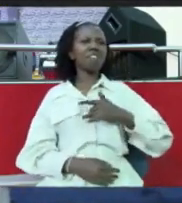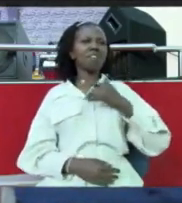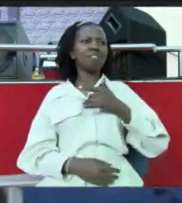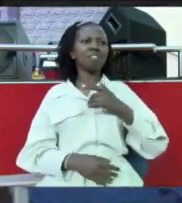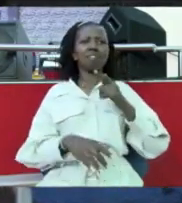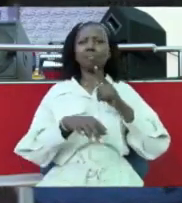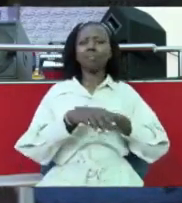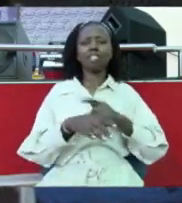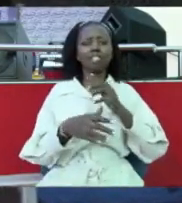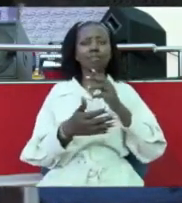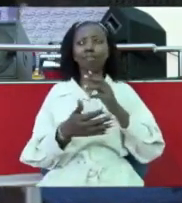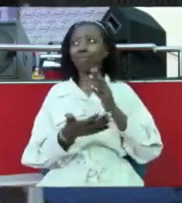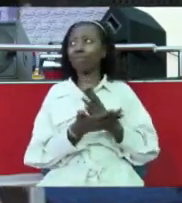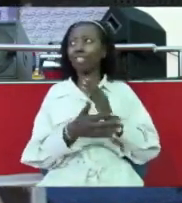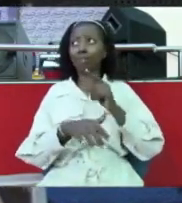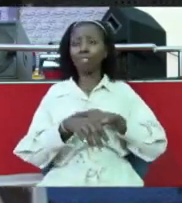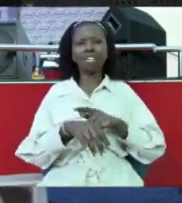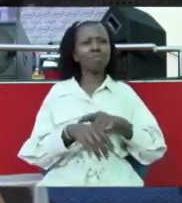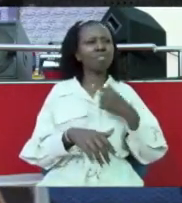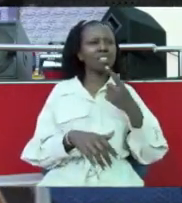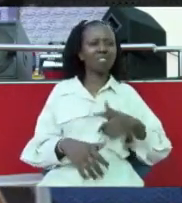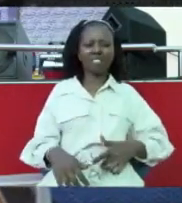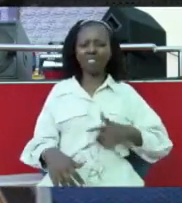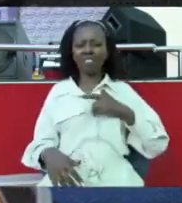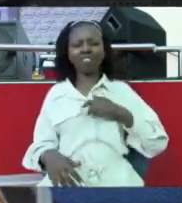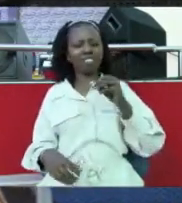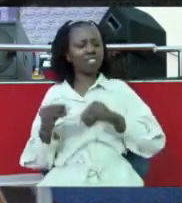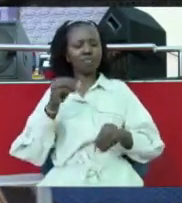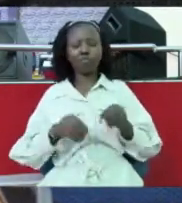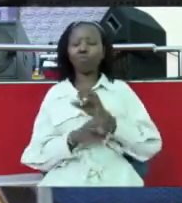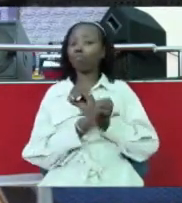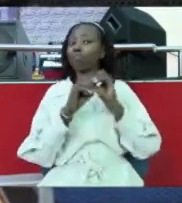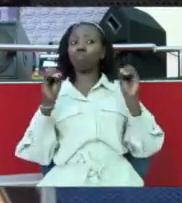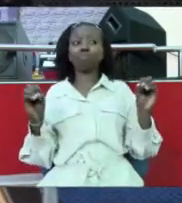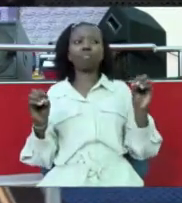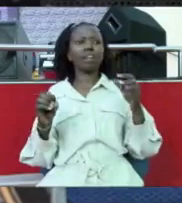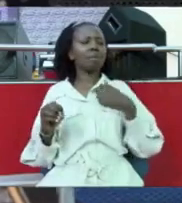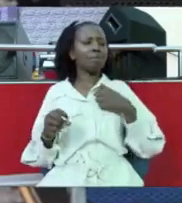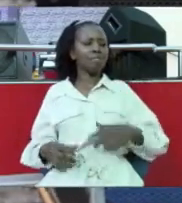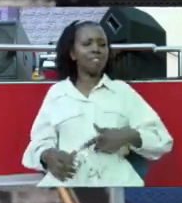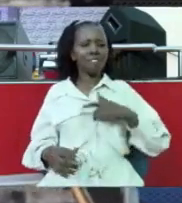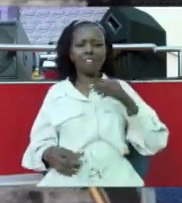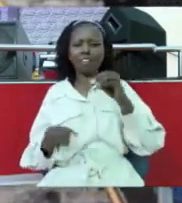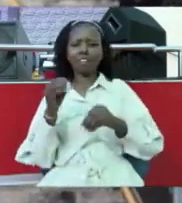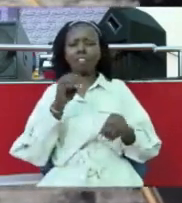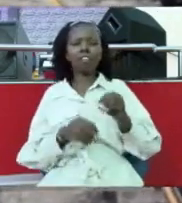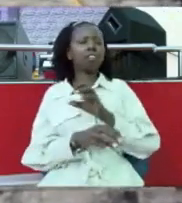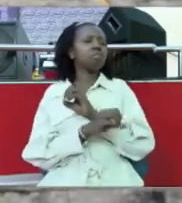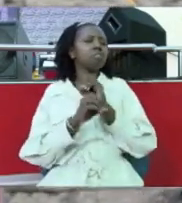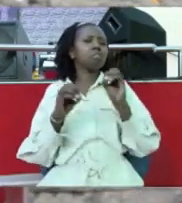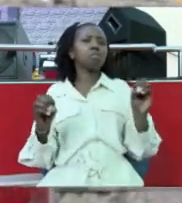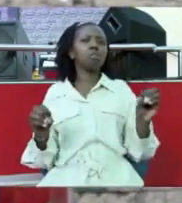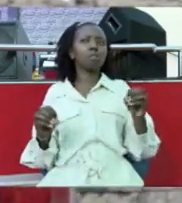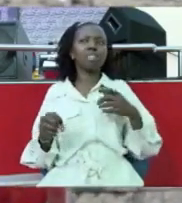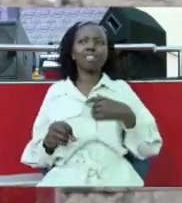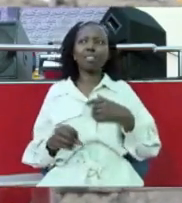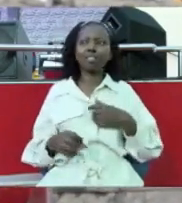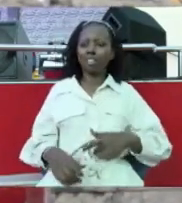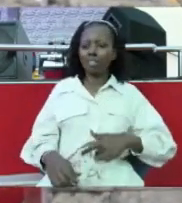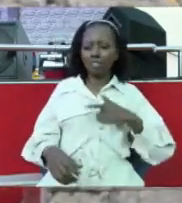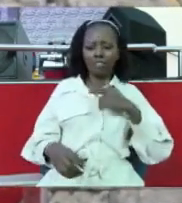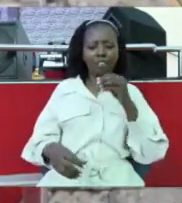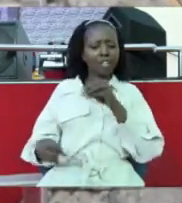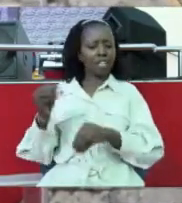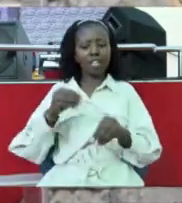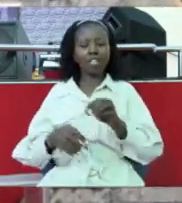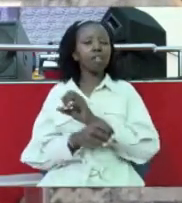sometimes you I don't feel like giving. Nahisi I don't feel like giving. Sihisi kunahisi sitaki kutoa. Me, I don't feel like giving. Sihisi